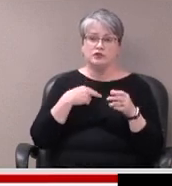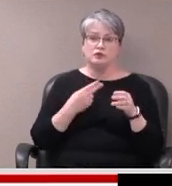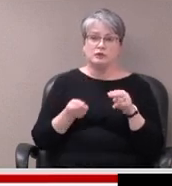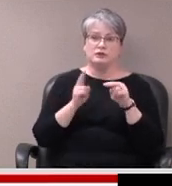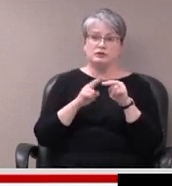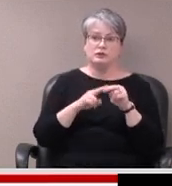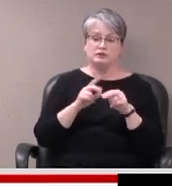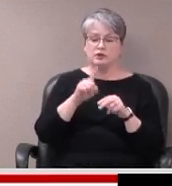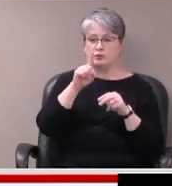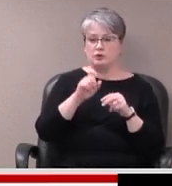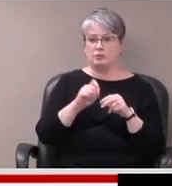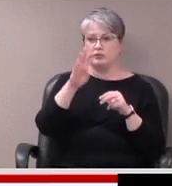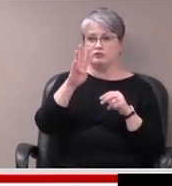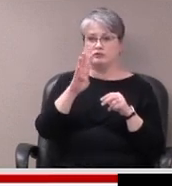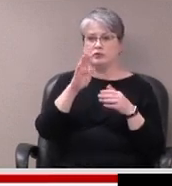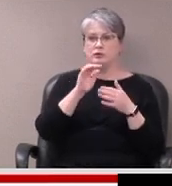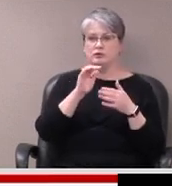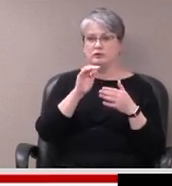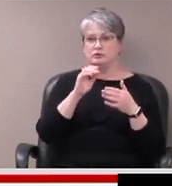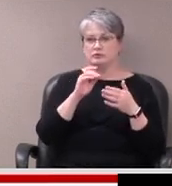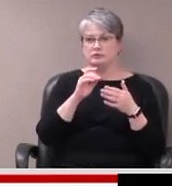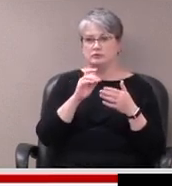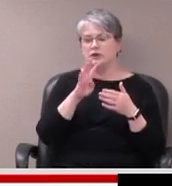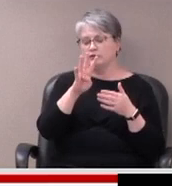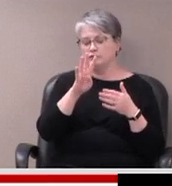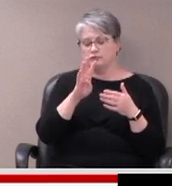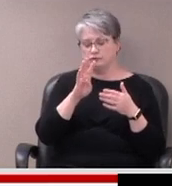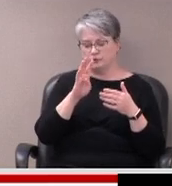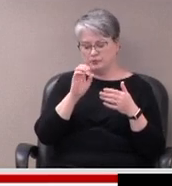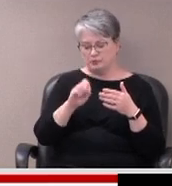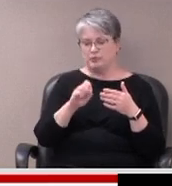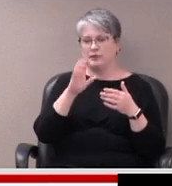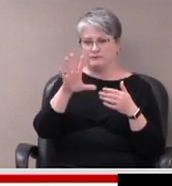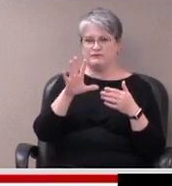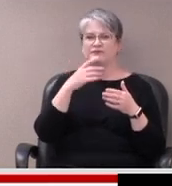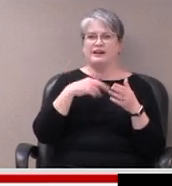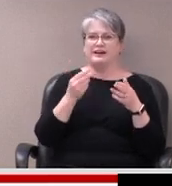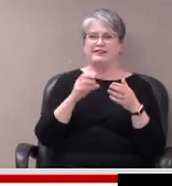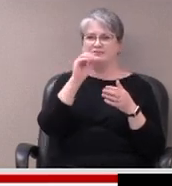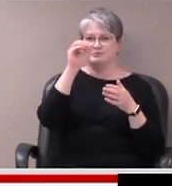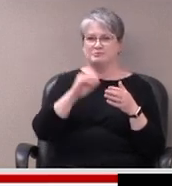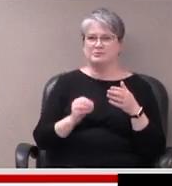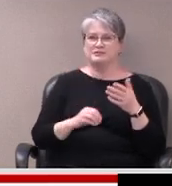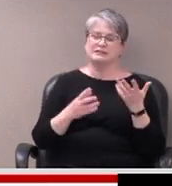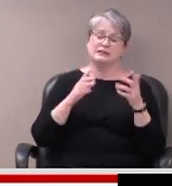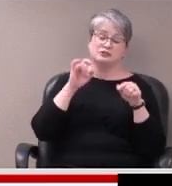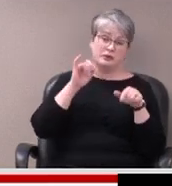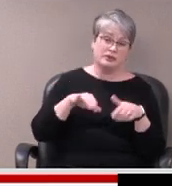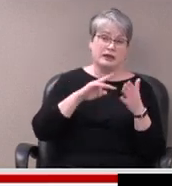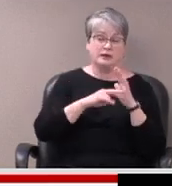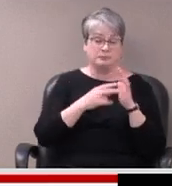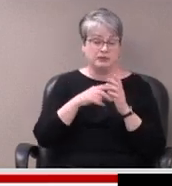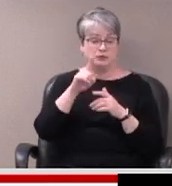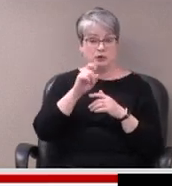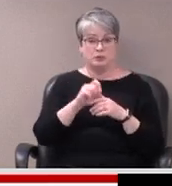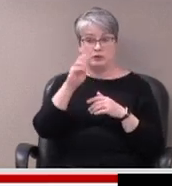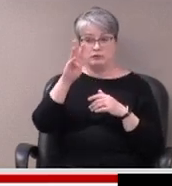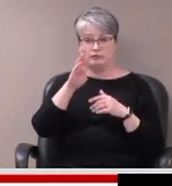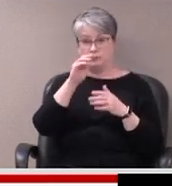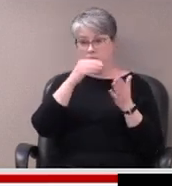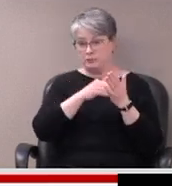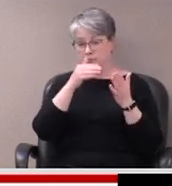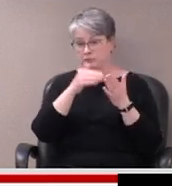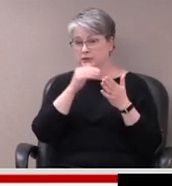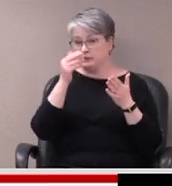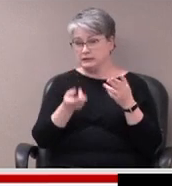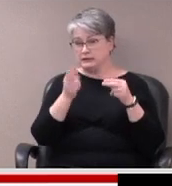a 4.5% value increase in motor vehicles. So that would generate $1.4 million